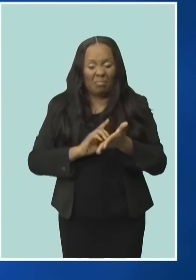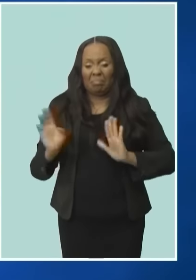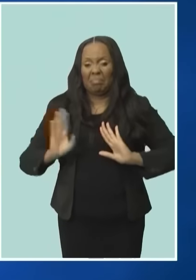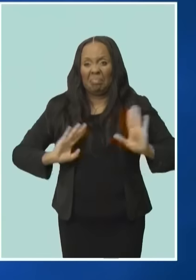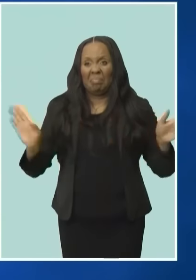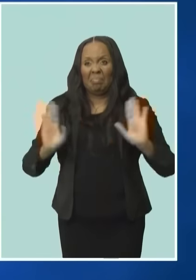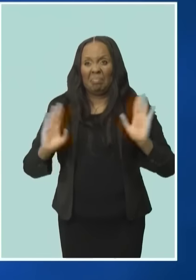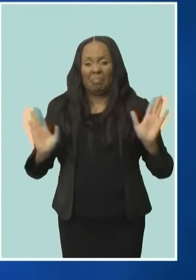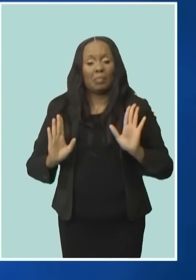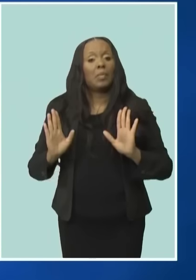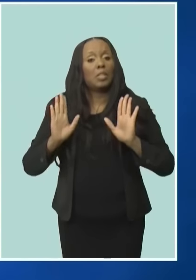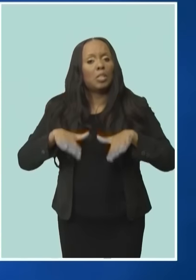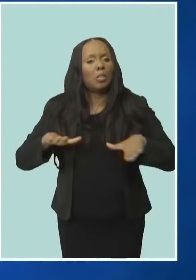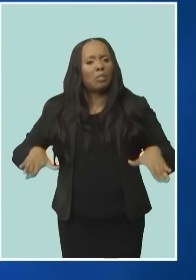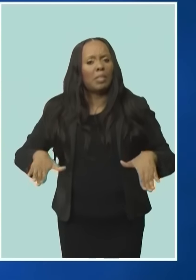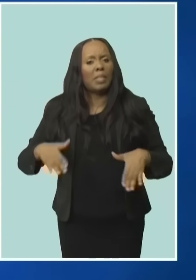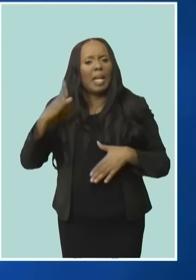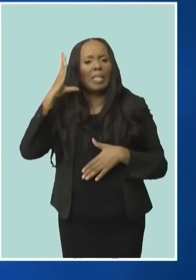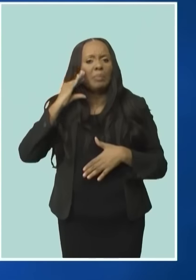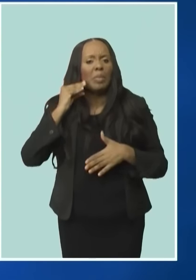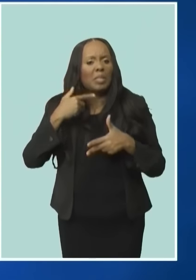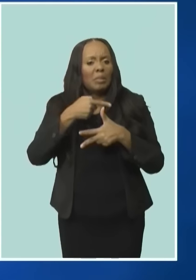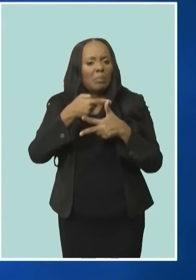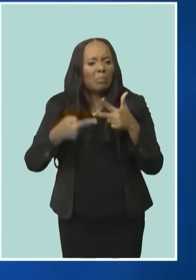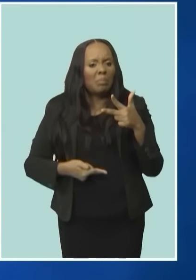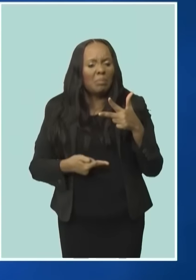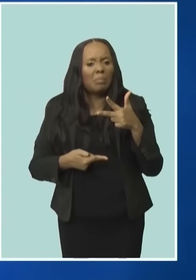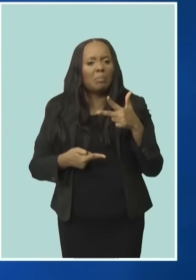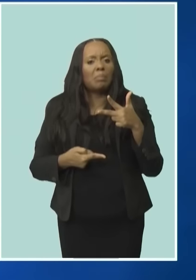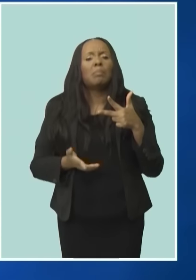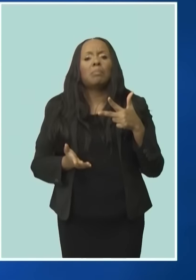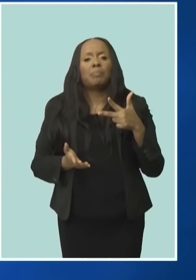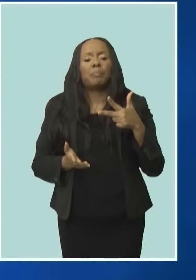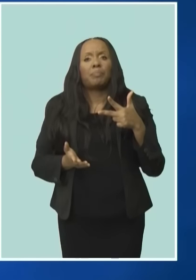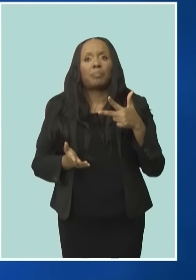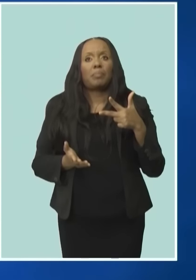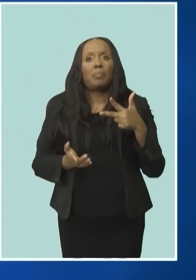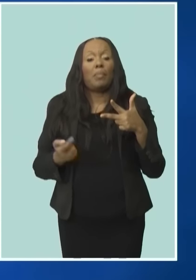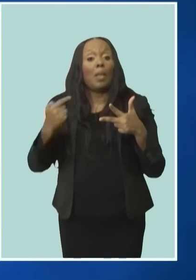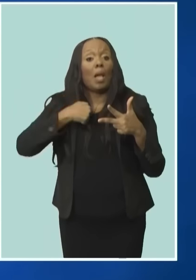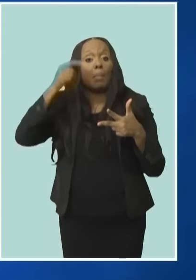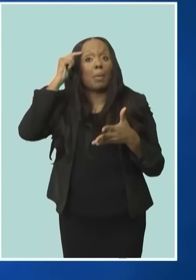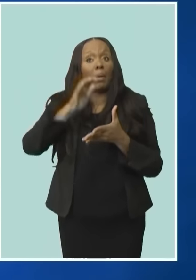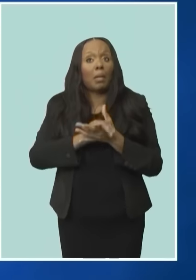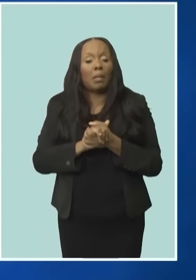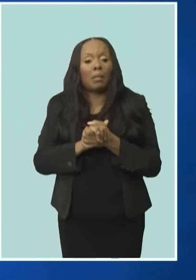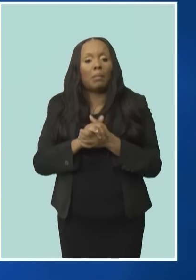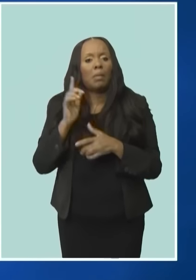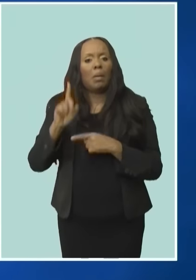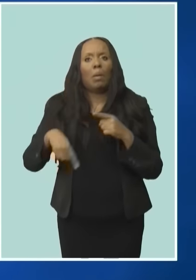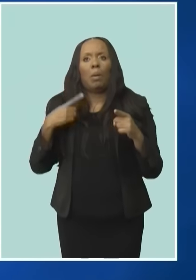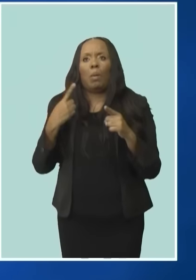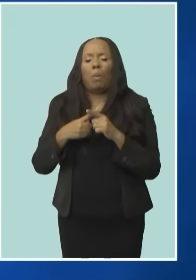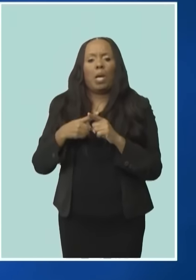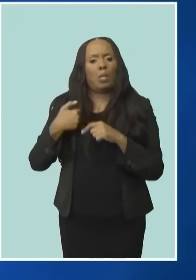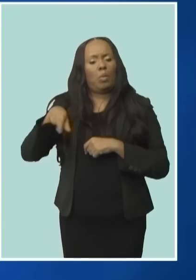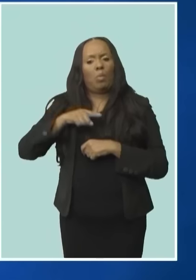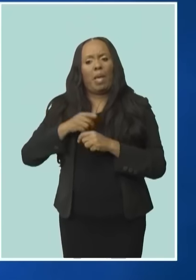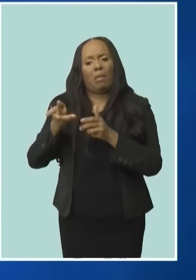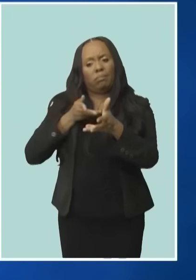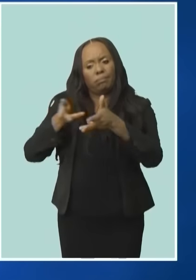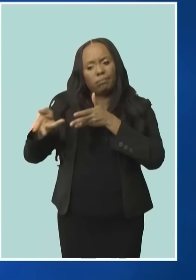all walks of life. However, I believe that together, through such